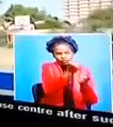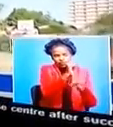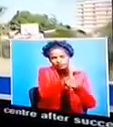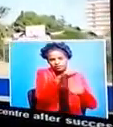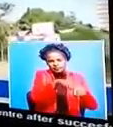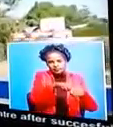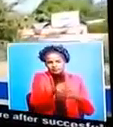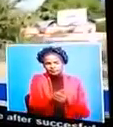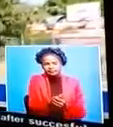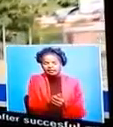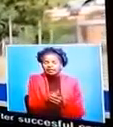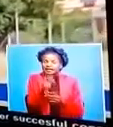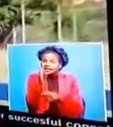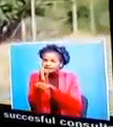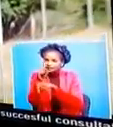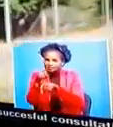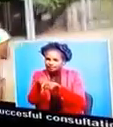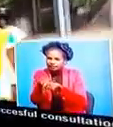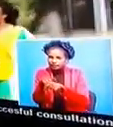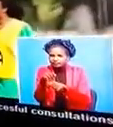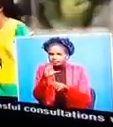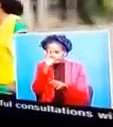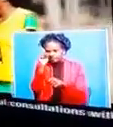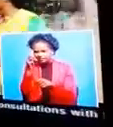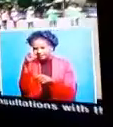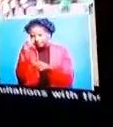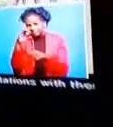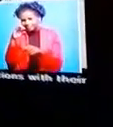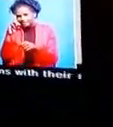second quarter, that's me!